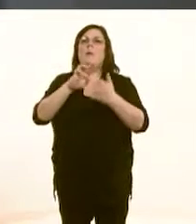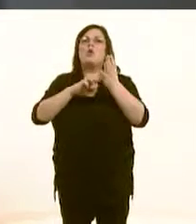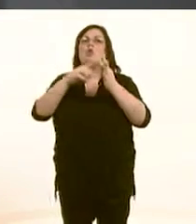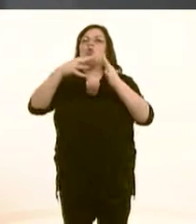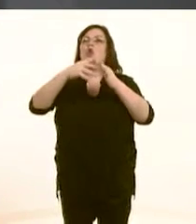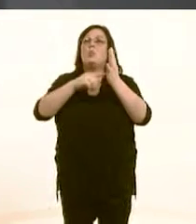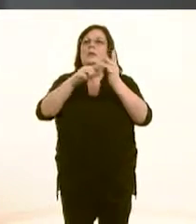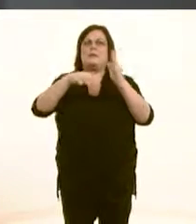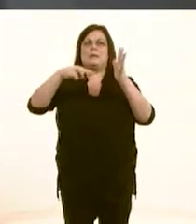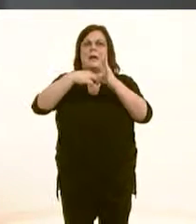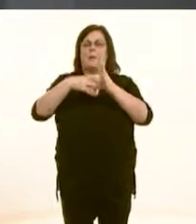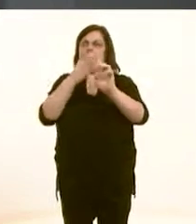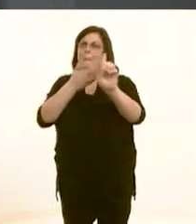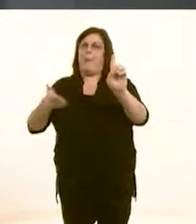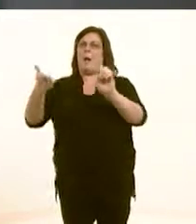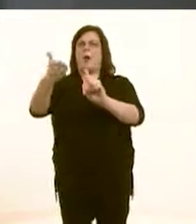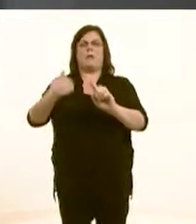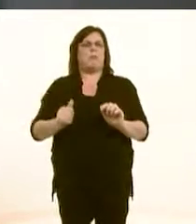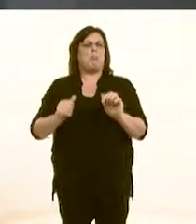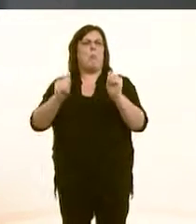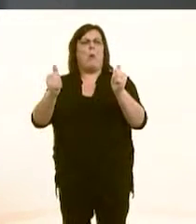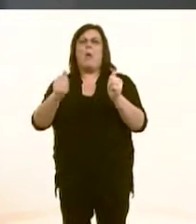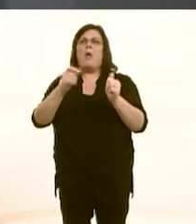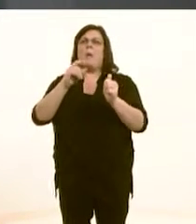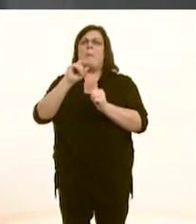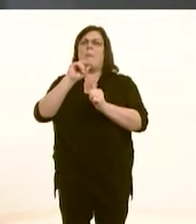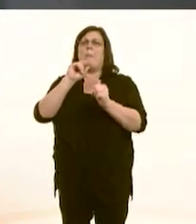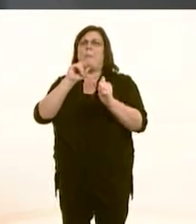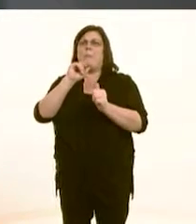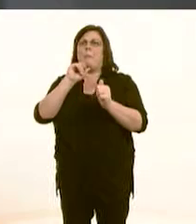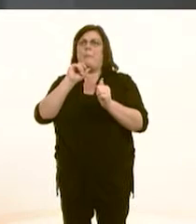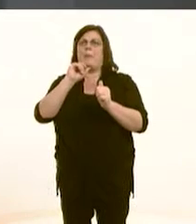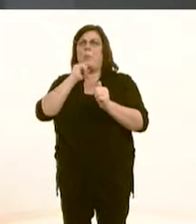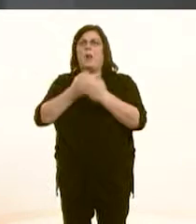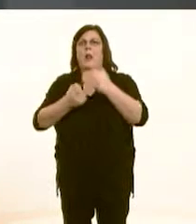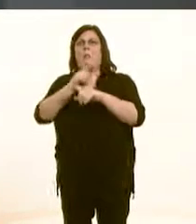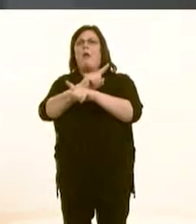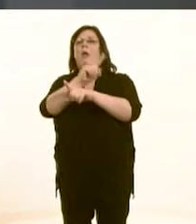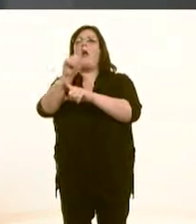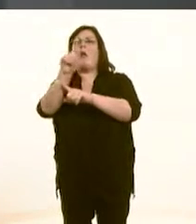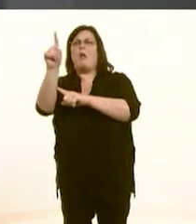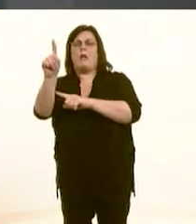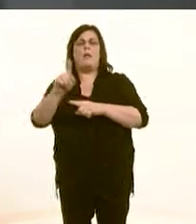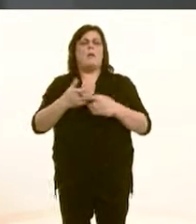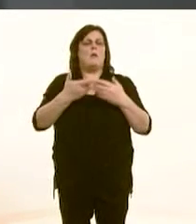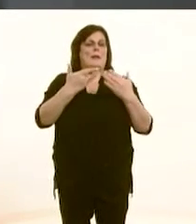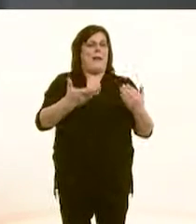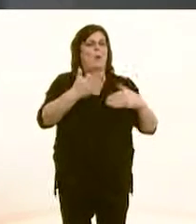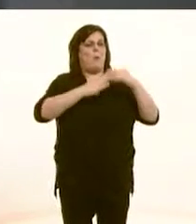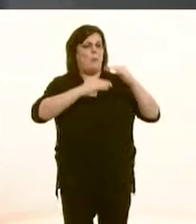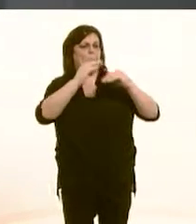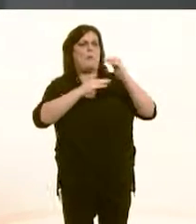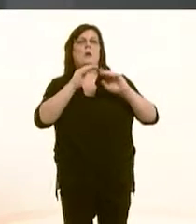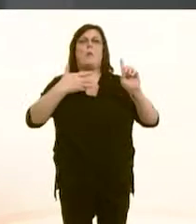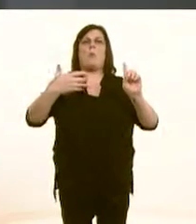is very welcome, but will not be in place during the construction of these wind farms. Therefore, can I ask you to compel officials